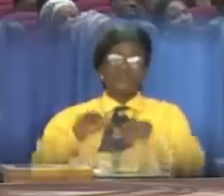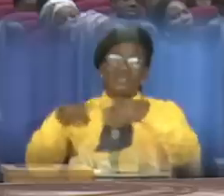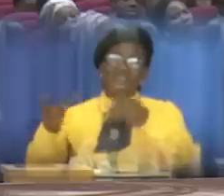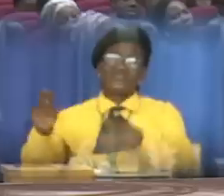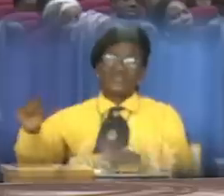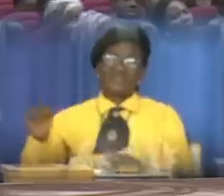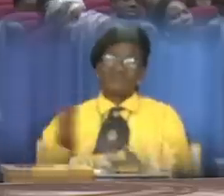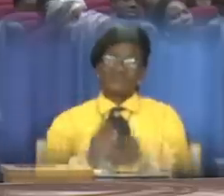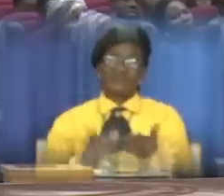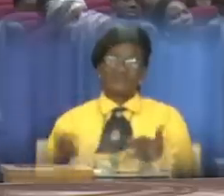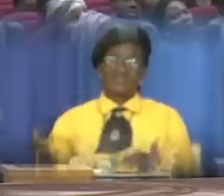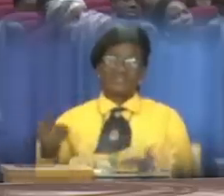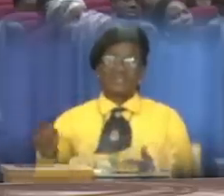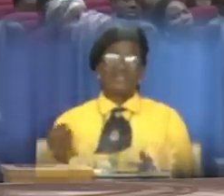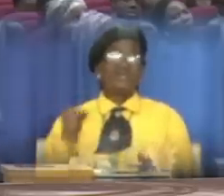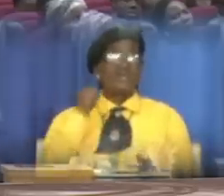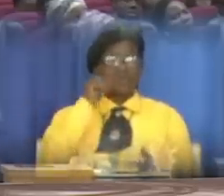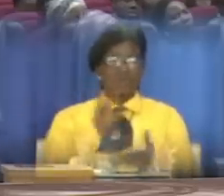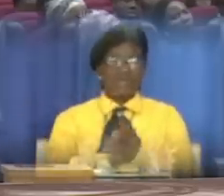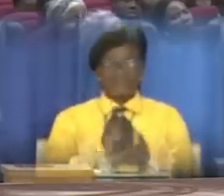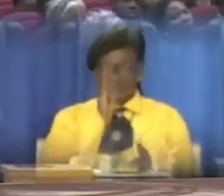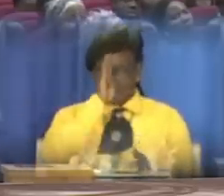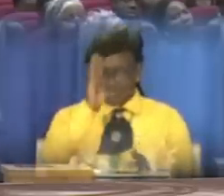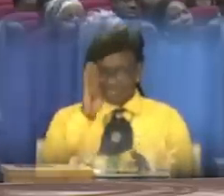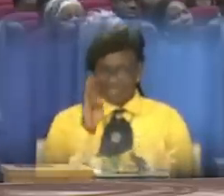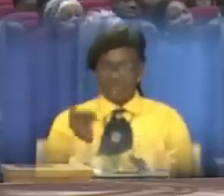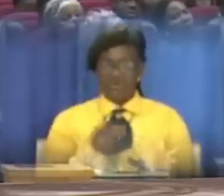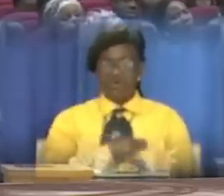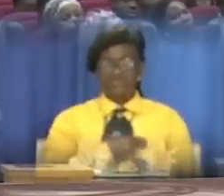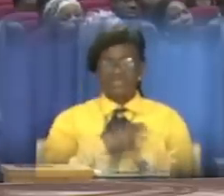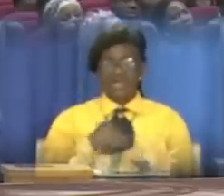us and left.